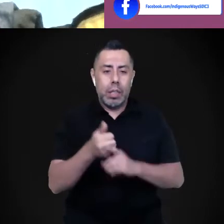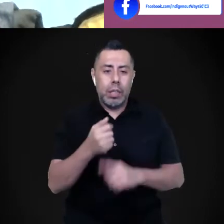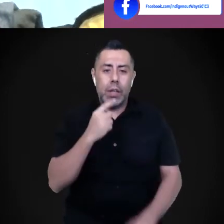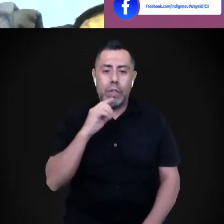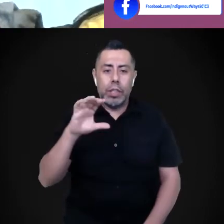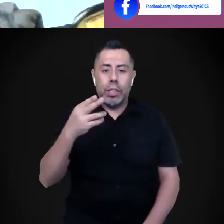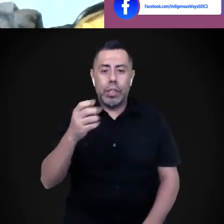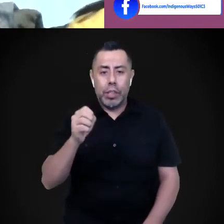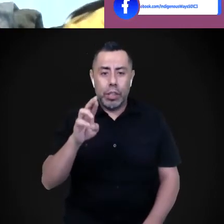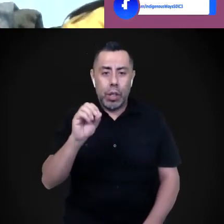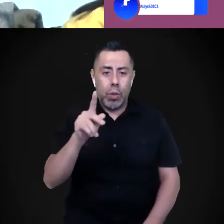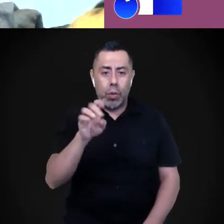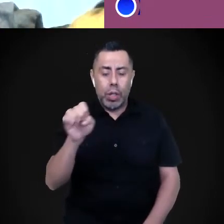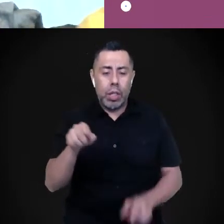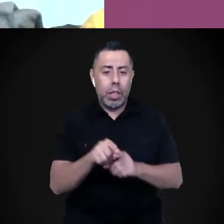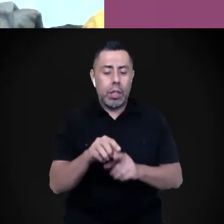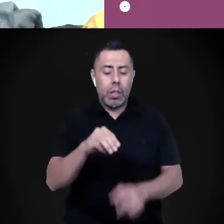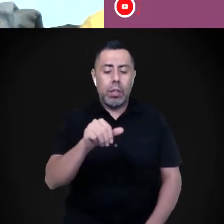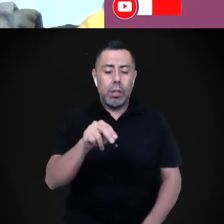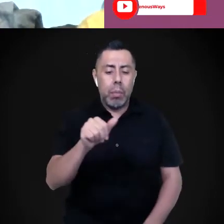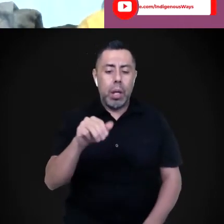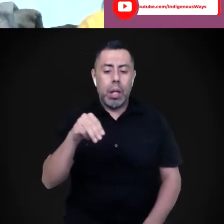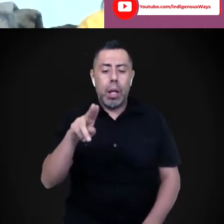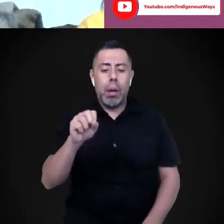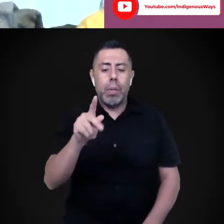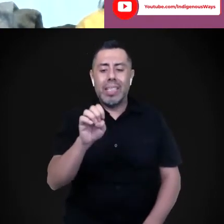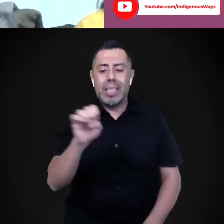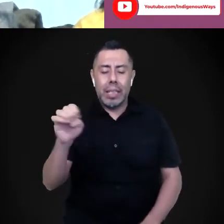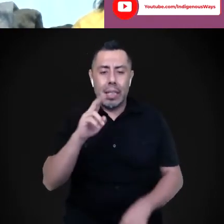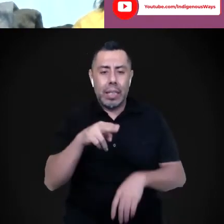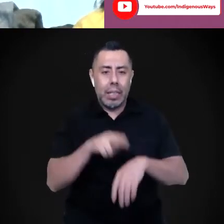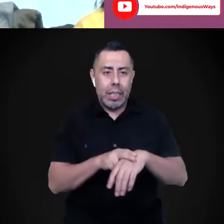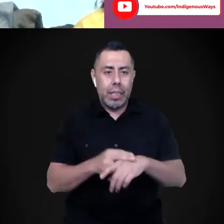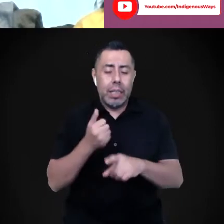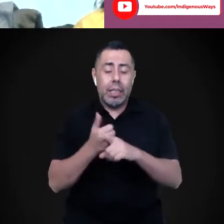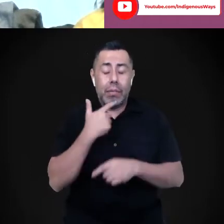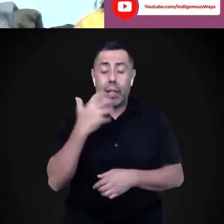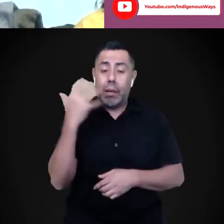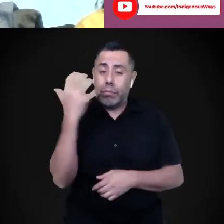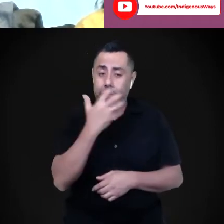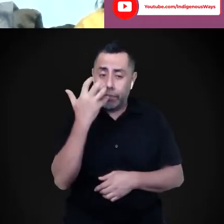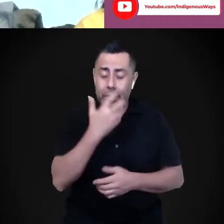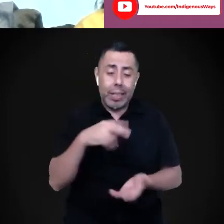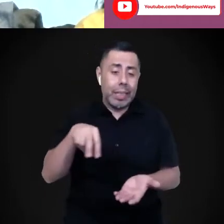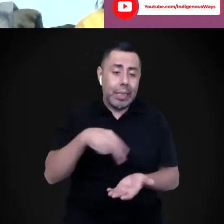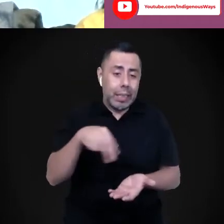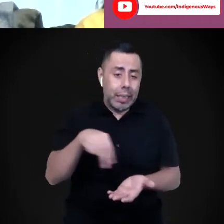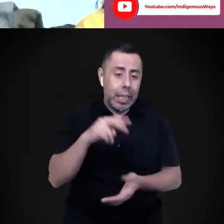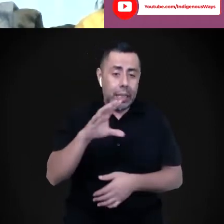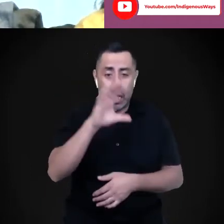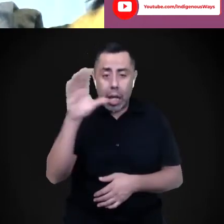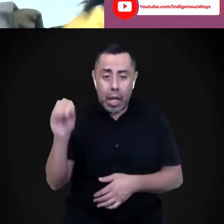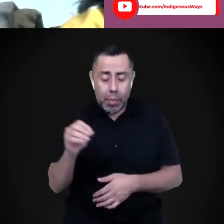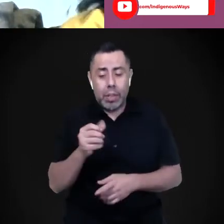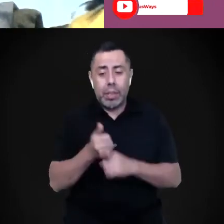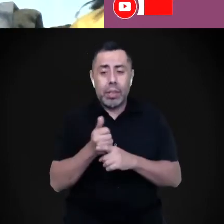Nation, really extraordinary dance company, dancer, does amazing stuff throughout Indian